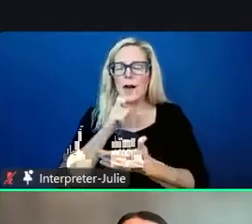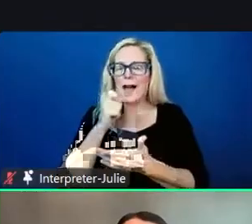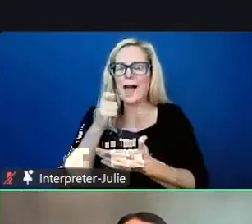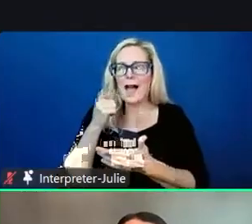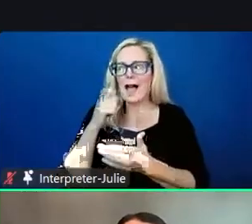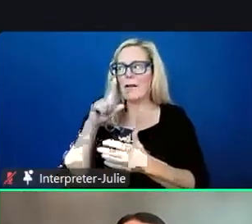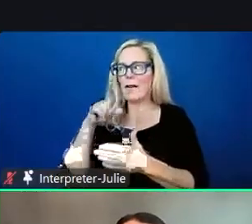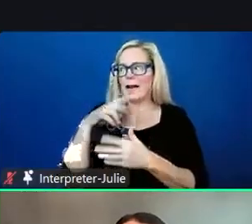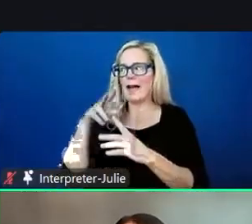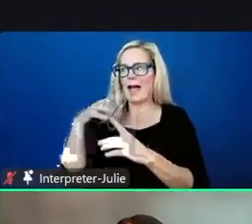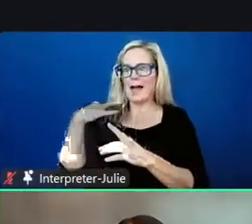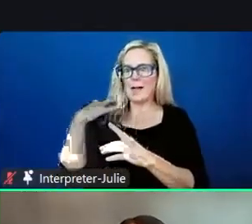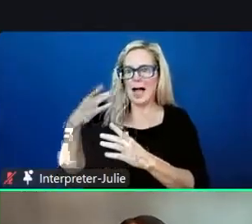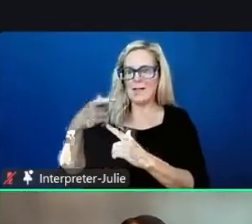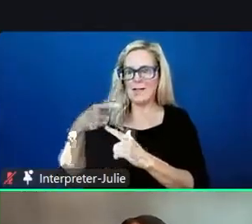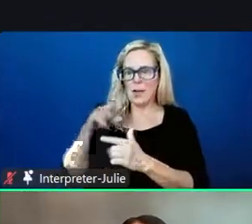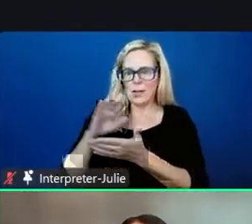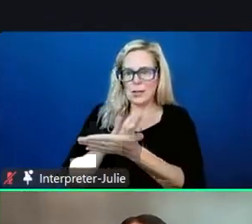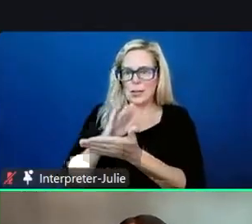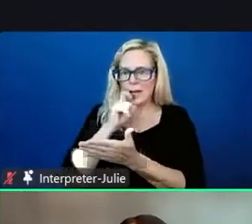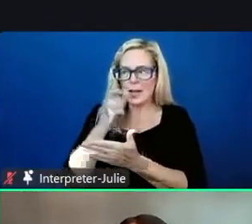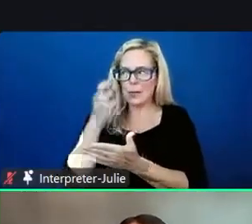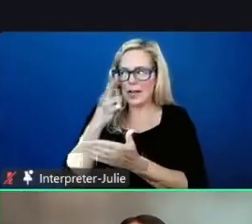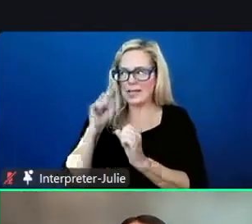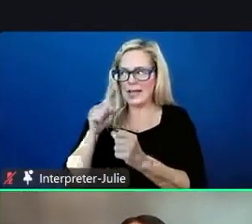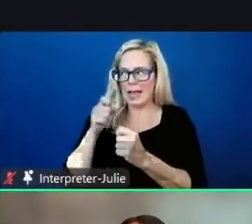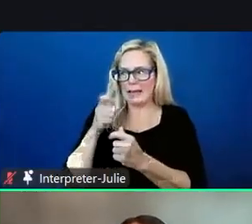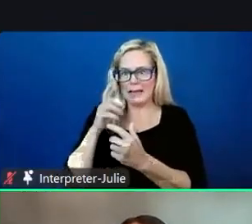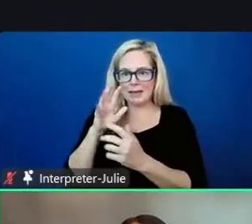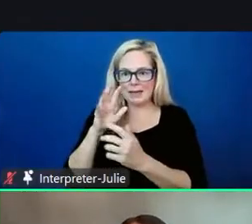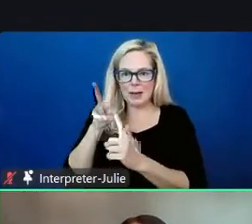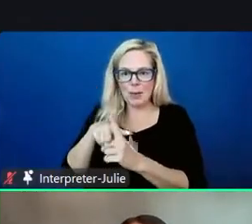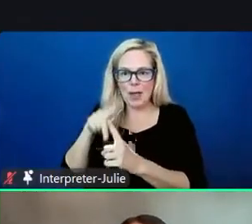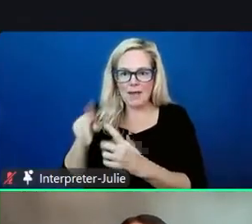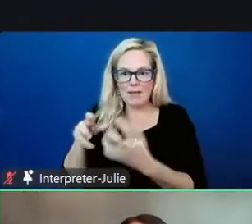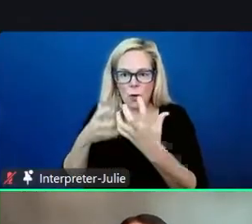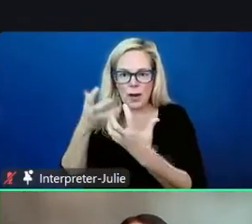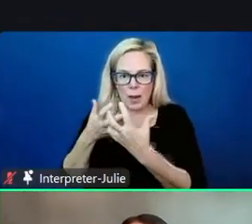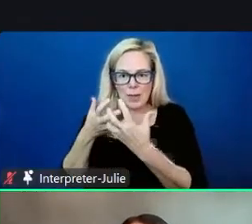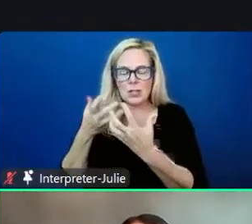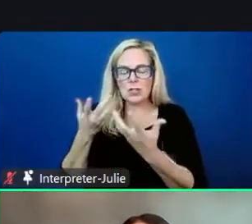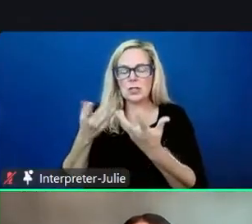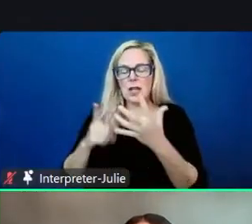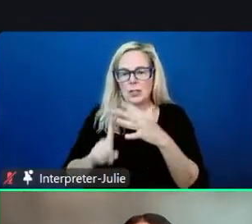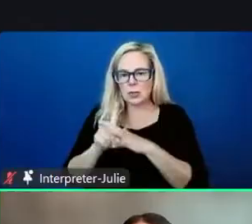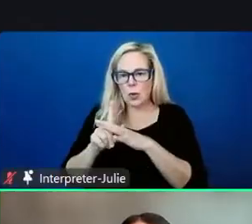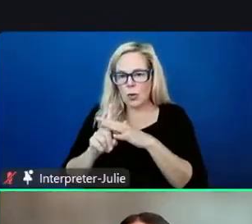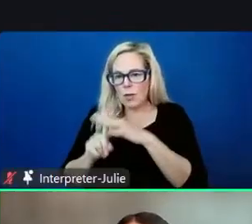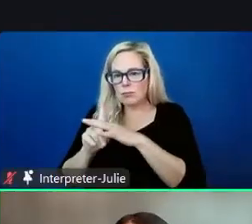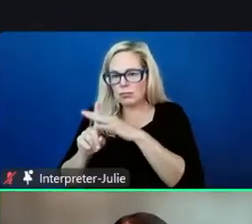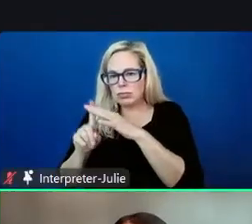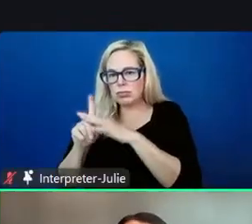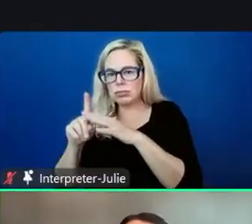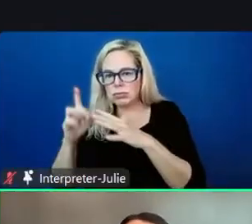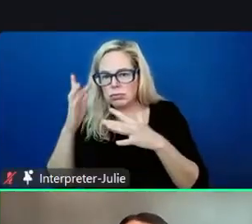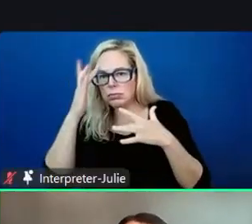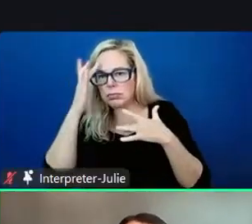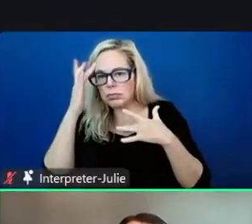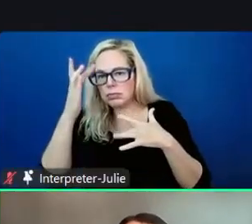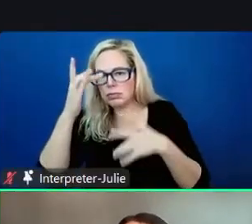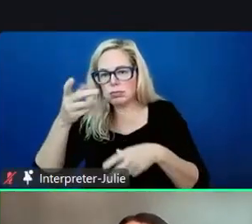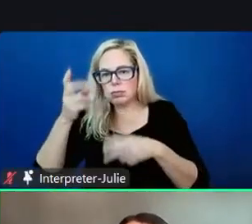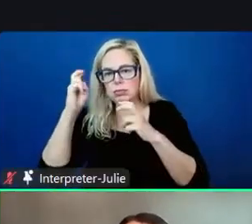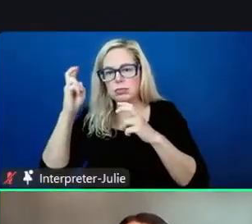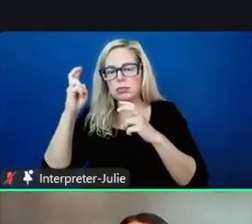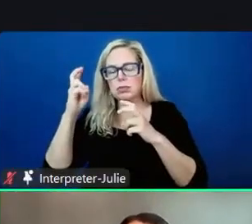accommodations, so I did what many students do. I pushed through. I showed up during flares, tried to keep up, and eventually that caught up to me.